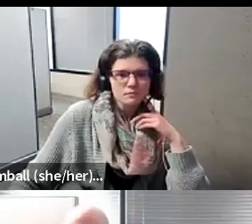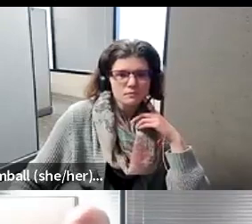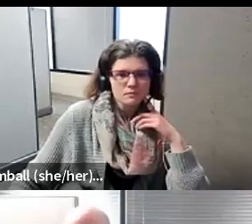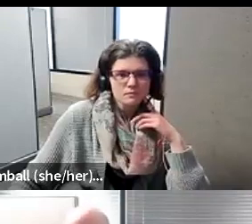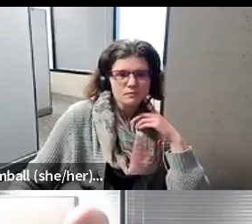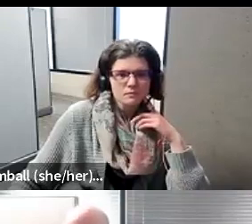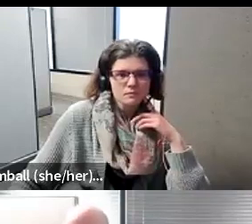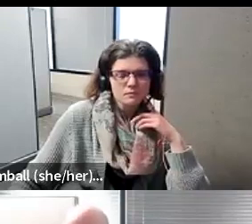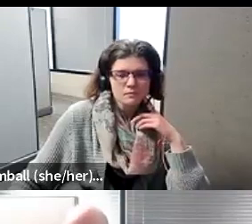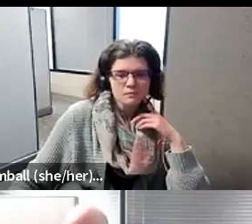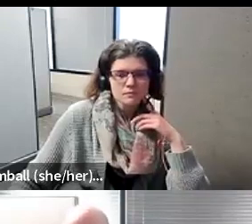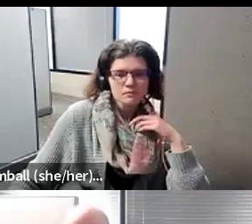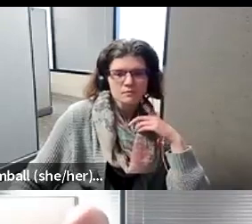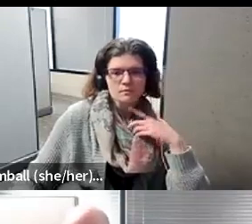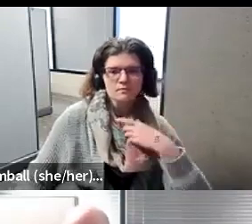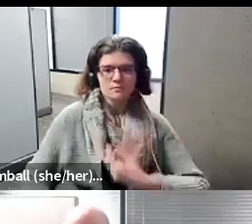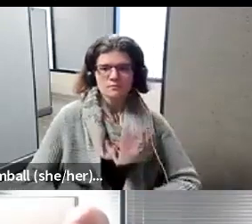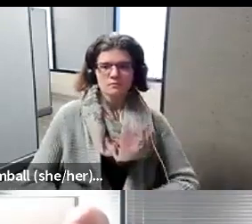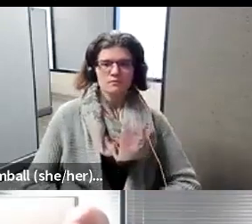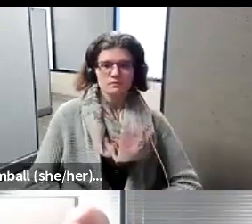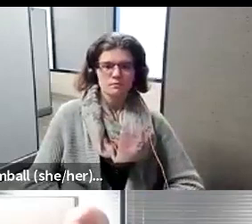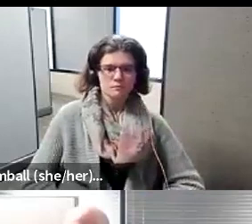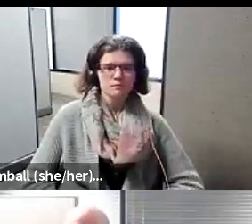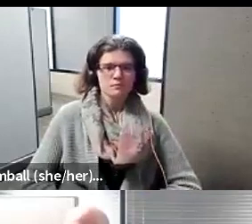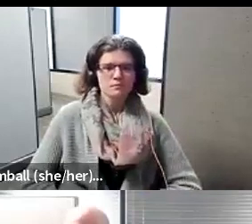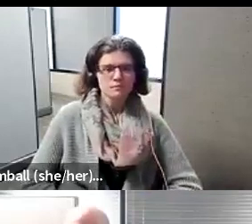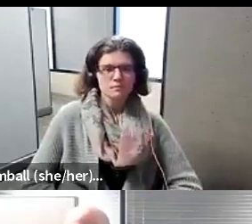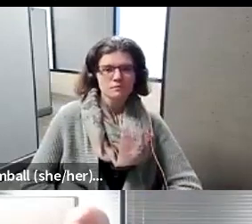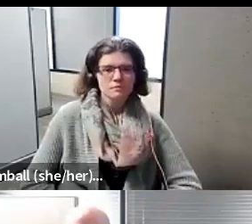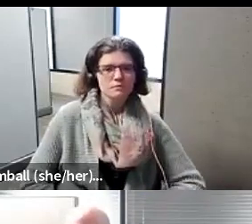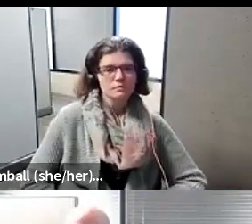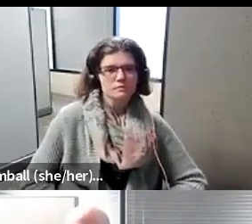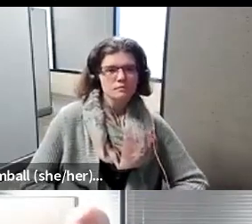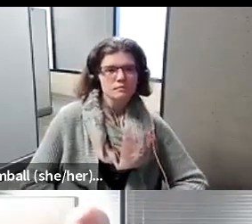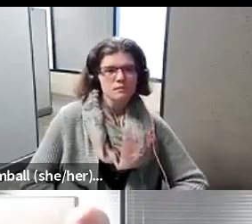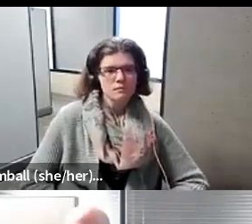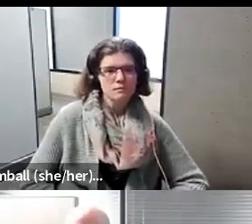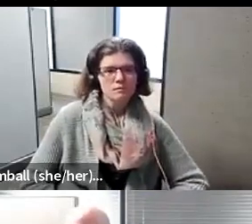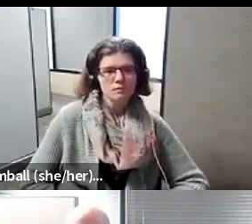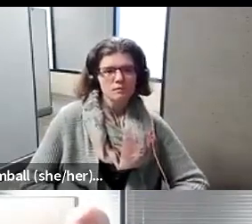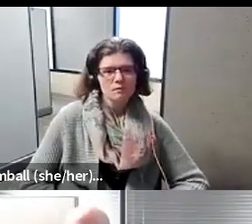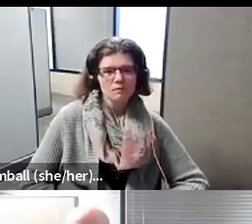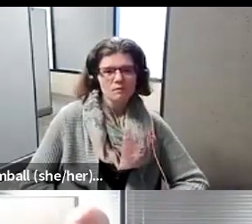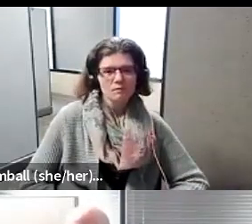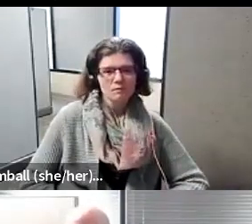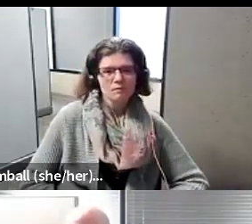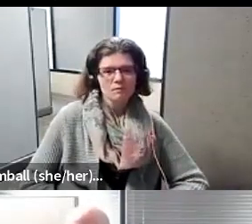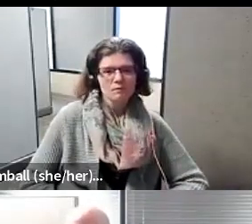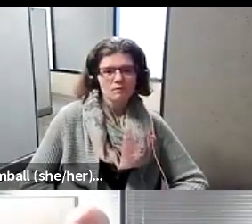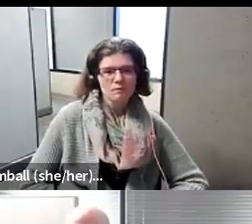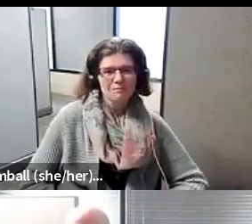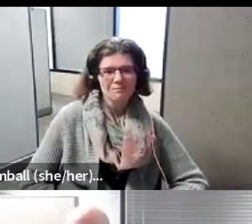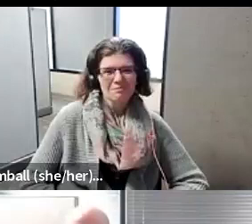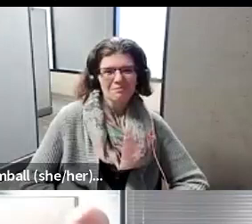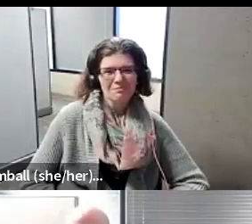about what your activities are going to have to be. Basically, you're going to have to, I'm Janice Camilla. I'm going to log in and I'm going to verify, right? I'm going to verify